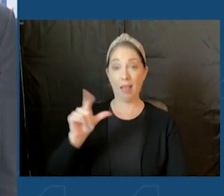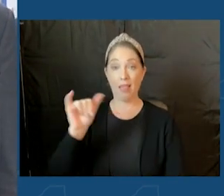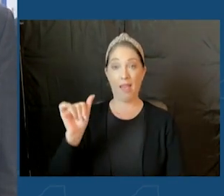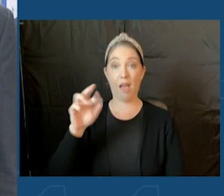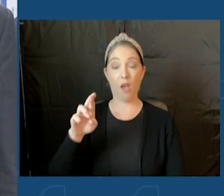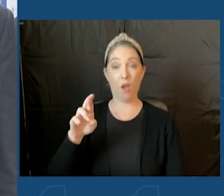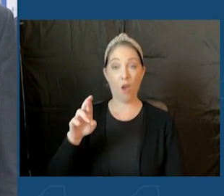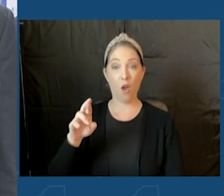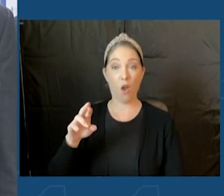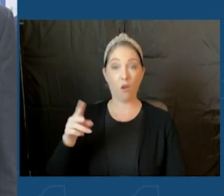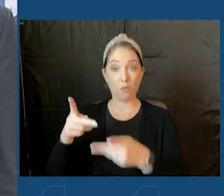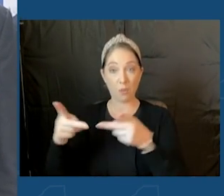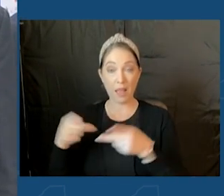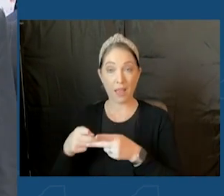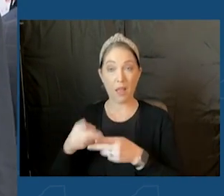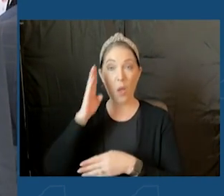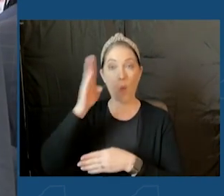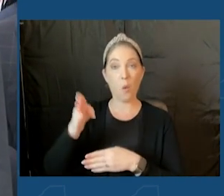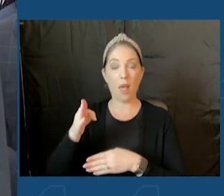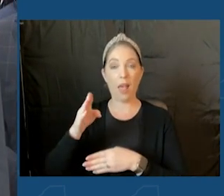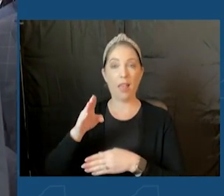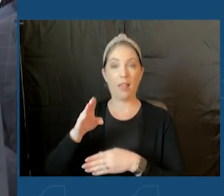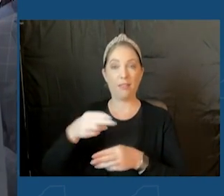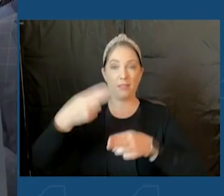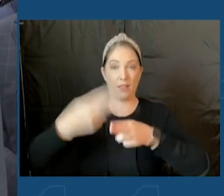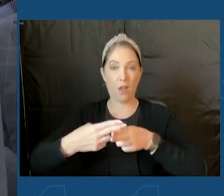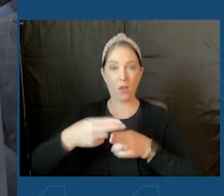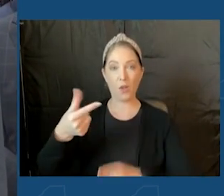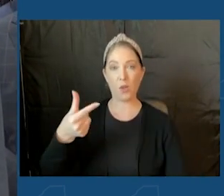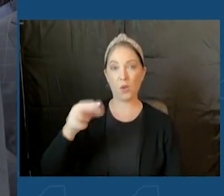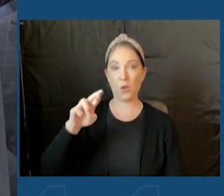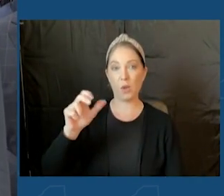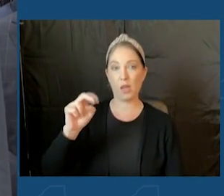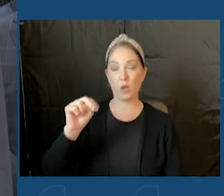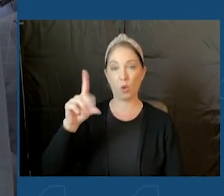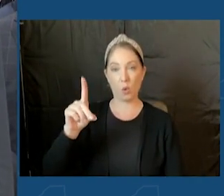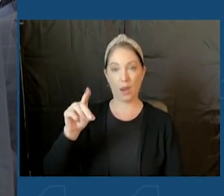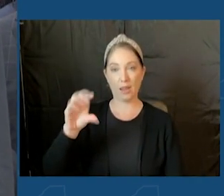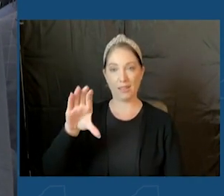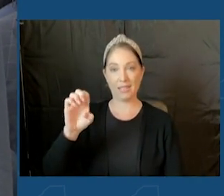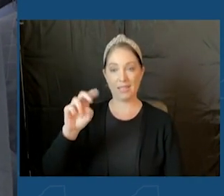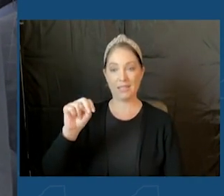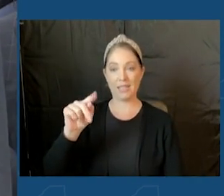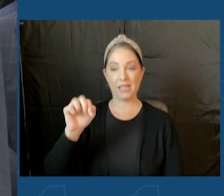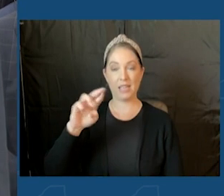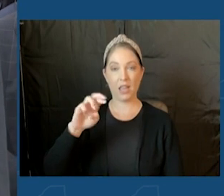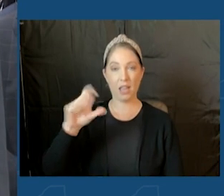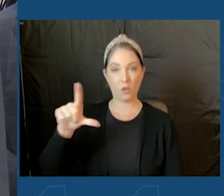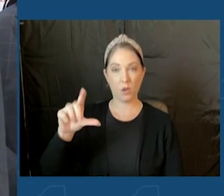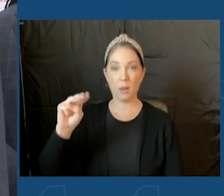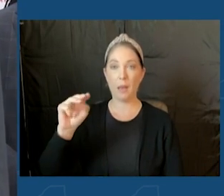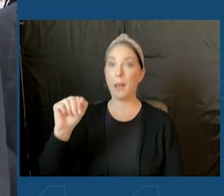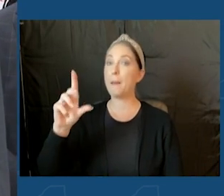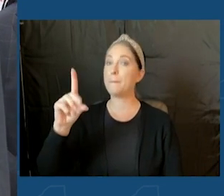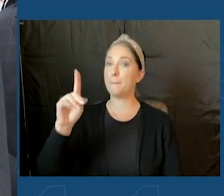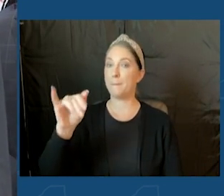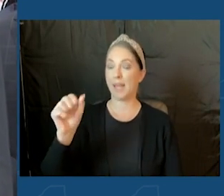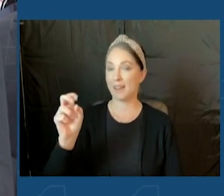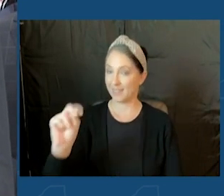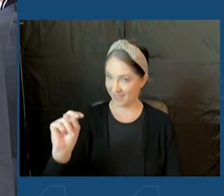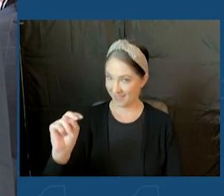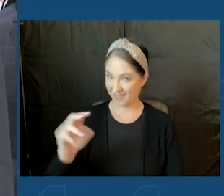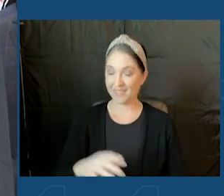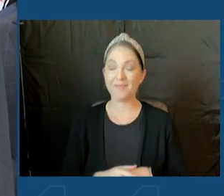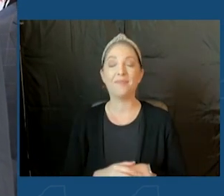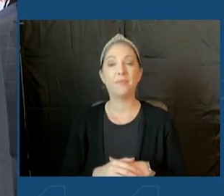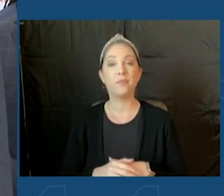be called Grand Central Madison. That is what we're unveiling here today, our new logo. And you can see a lot of thought